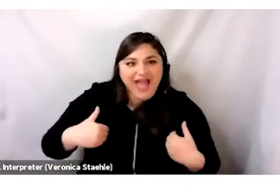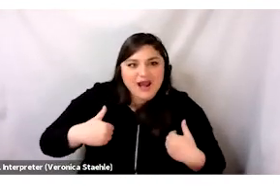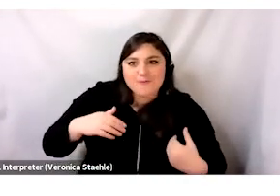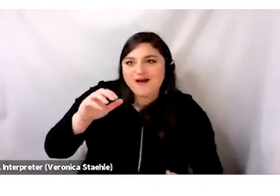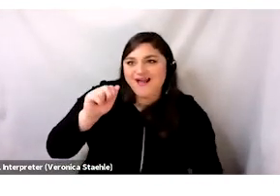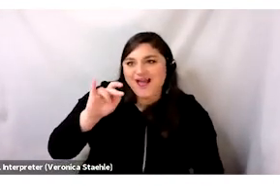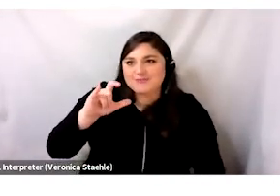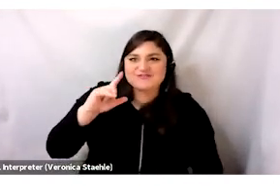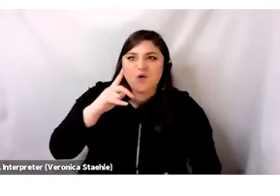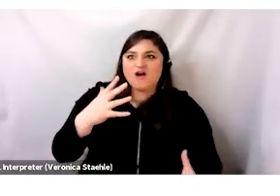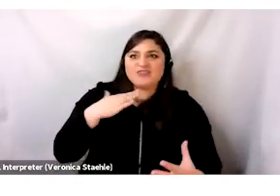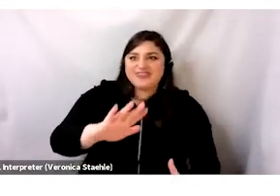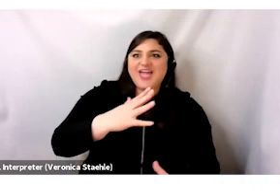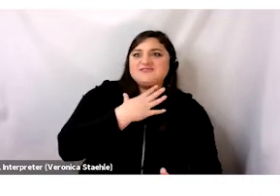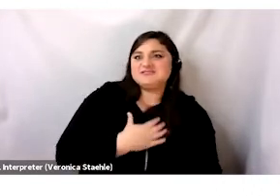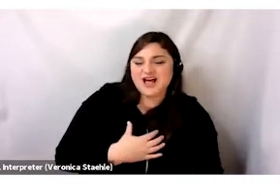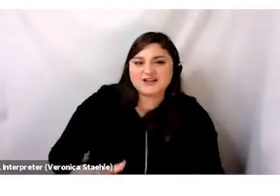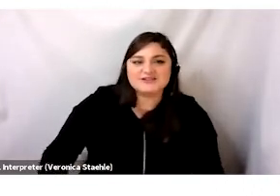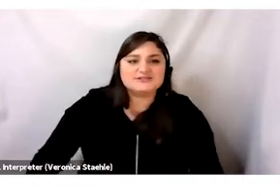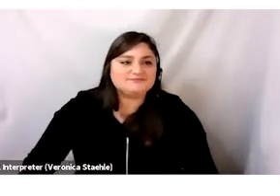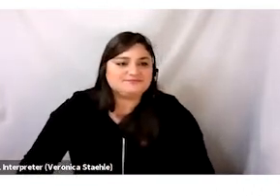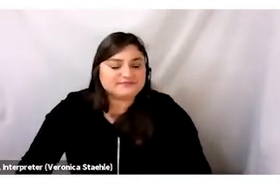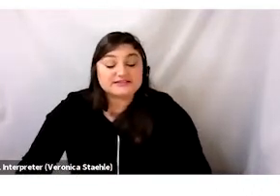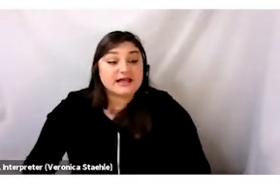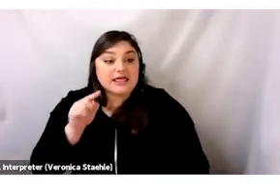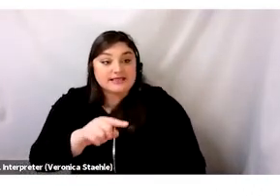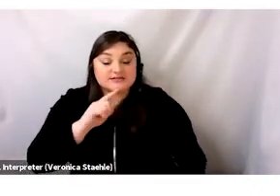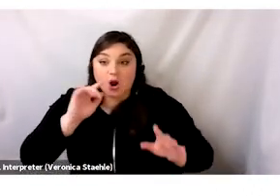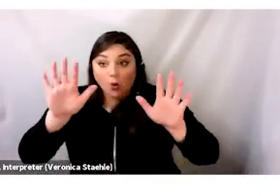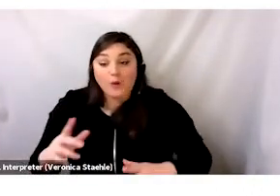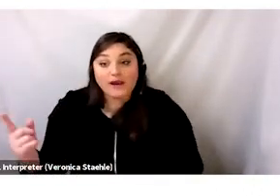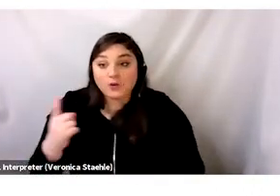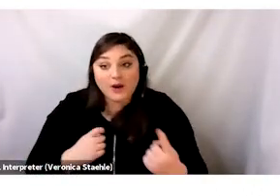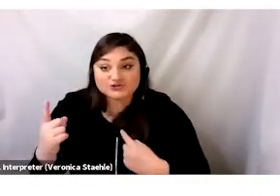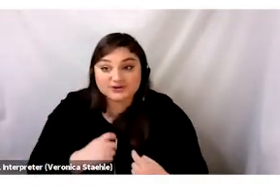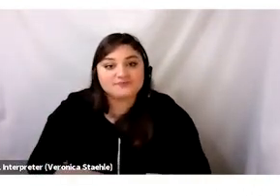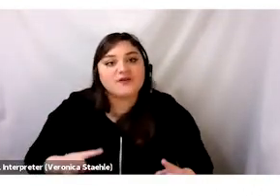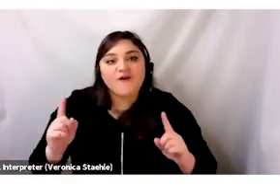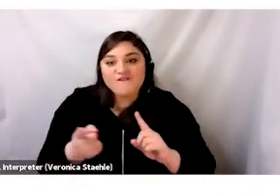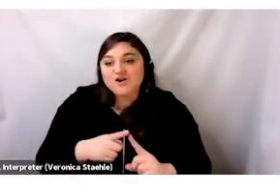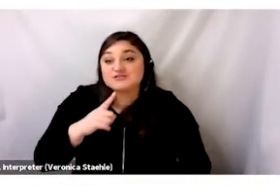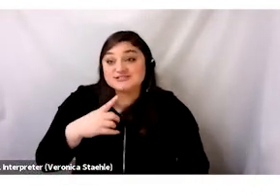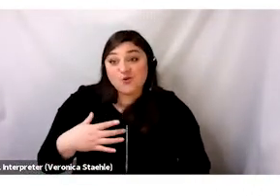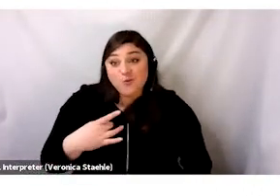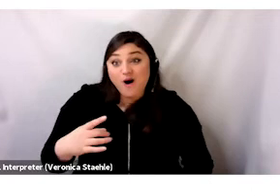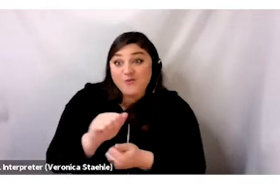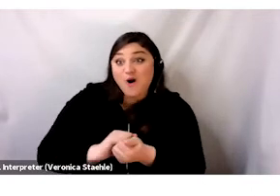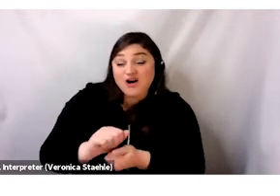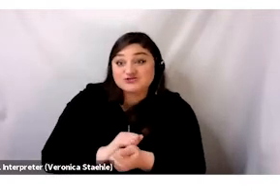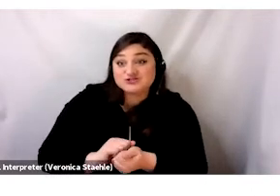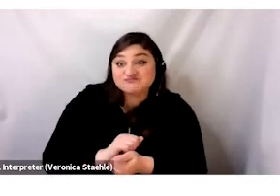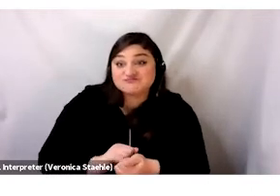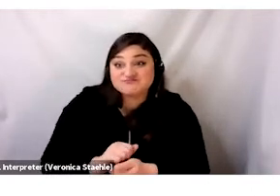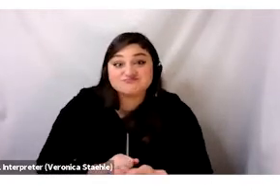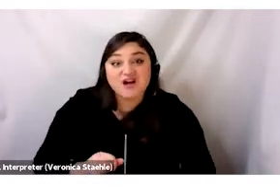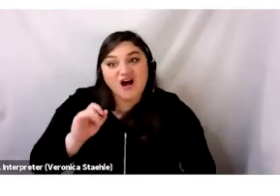desires. That is such an interesting question. So I feel like there are a couple different questions in here. First is